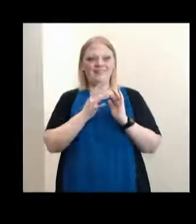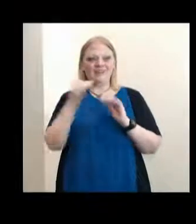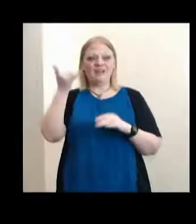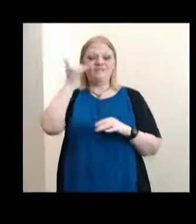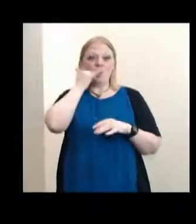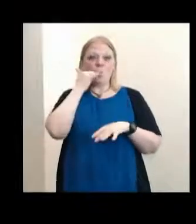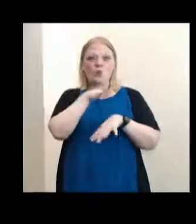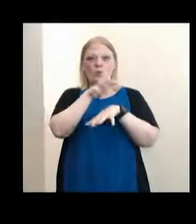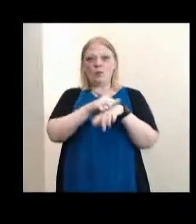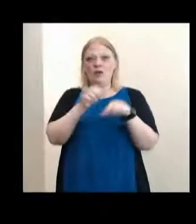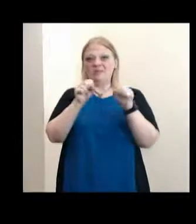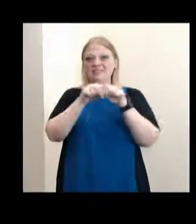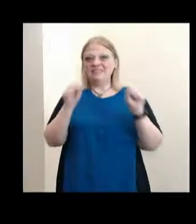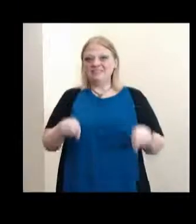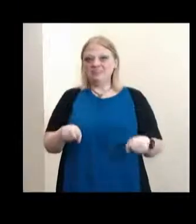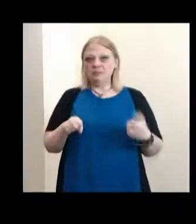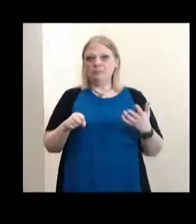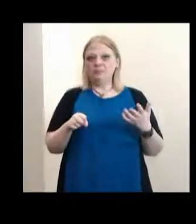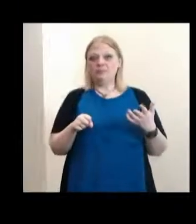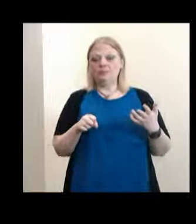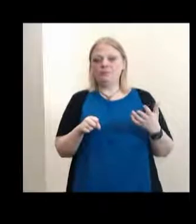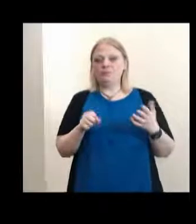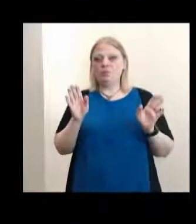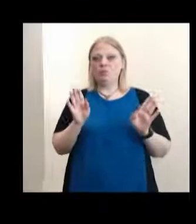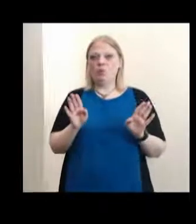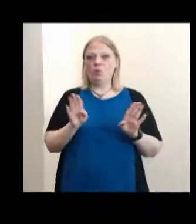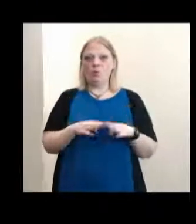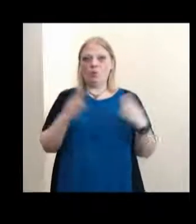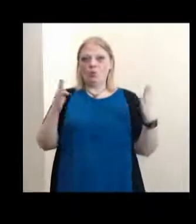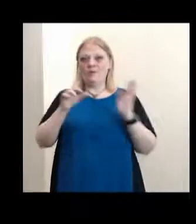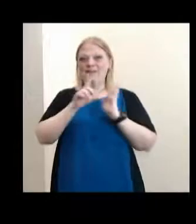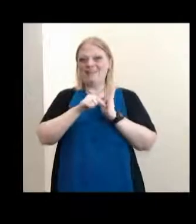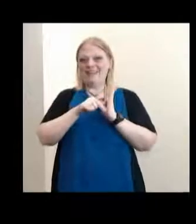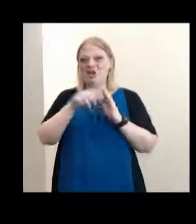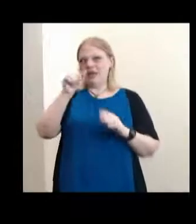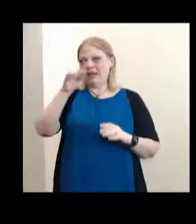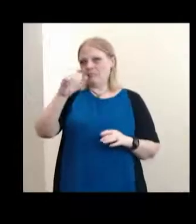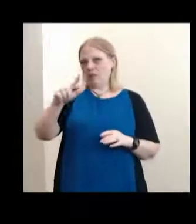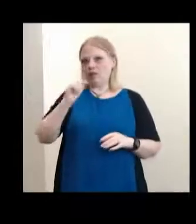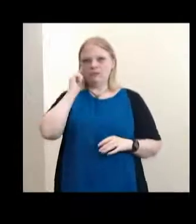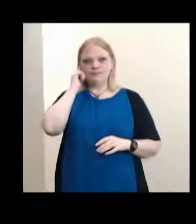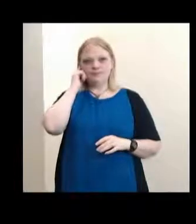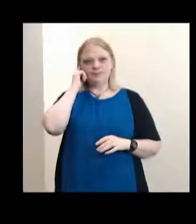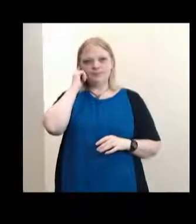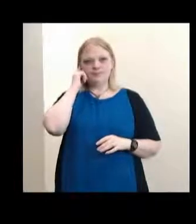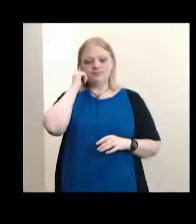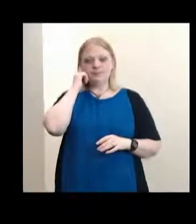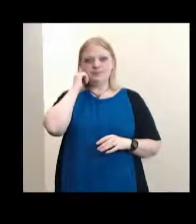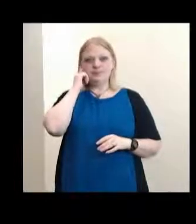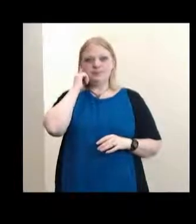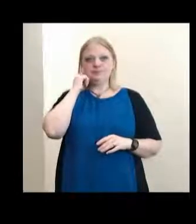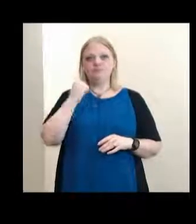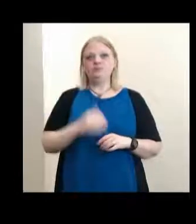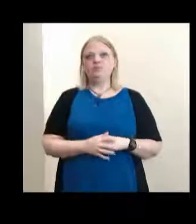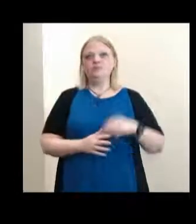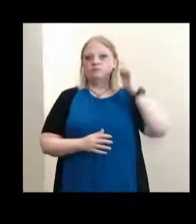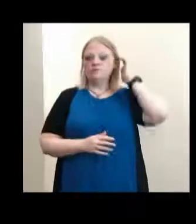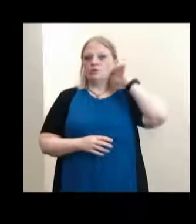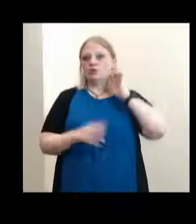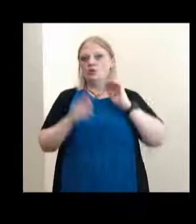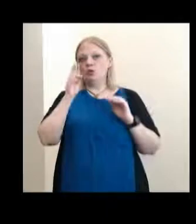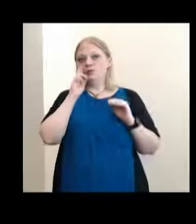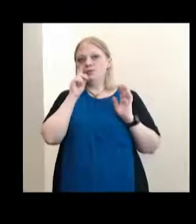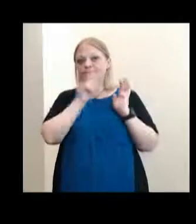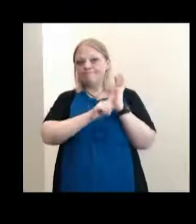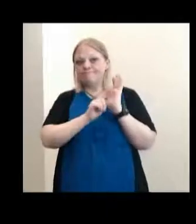phone appointment system that is going to be opened up later on in April. So just looking at how much